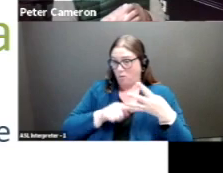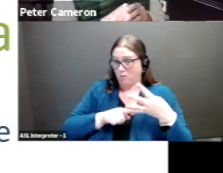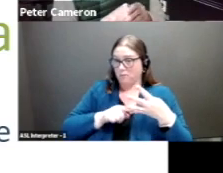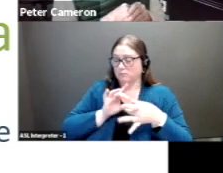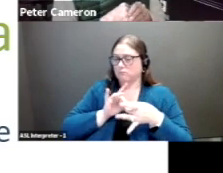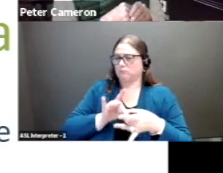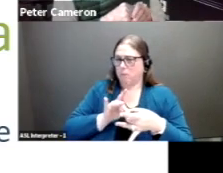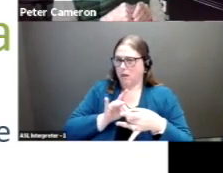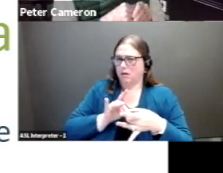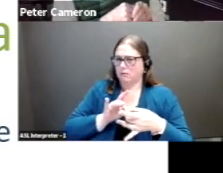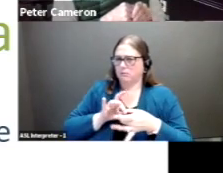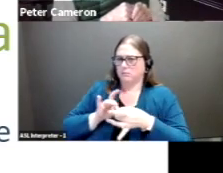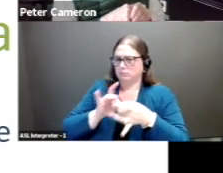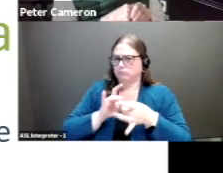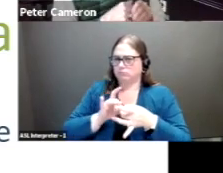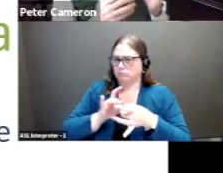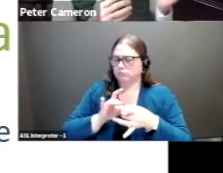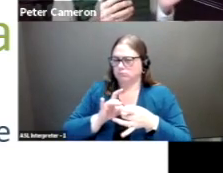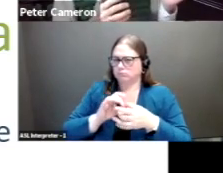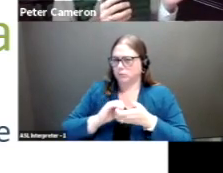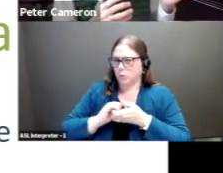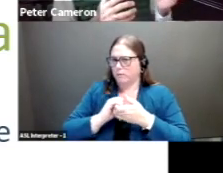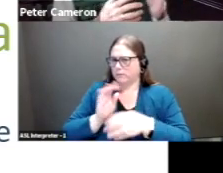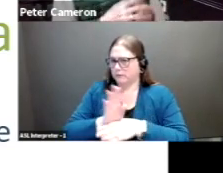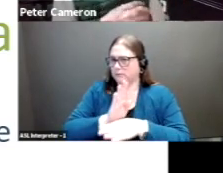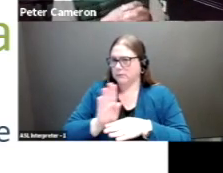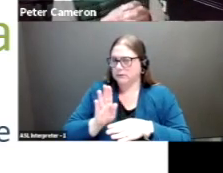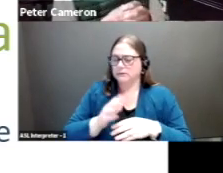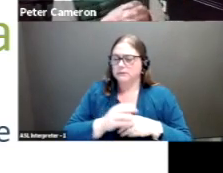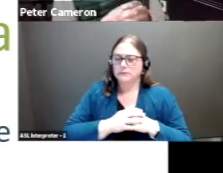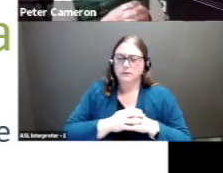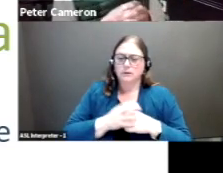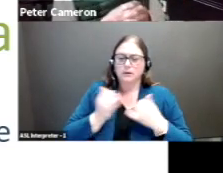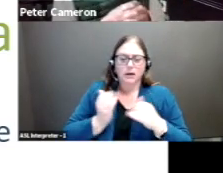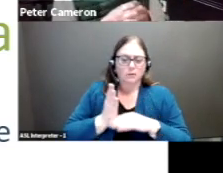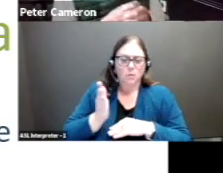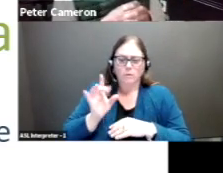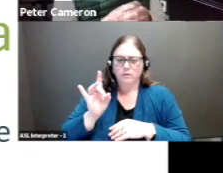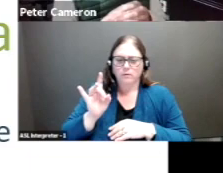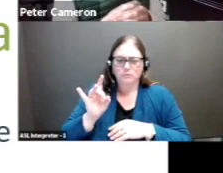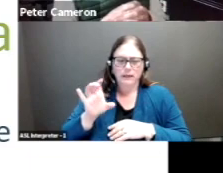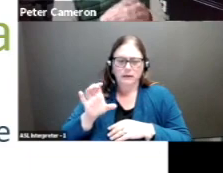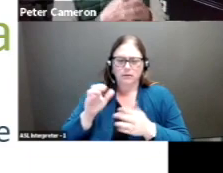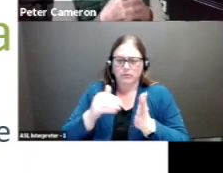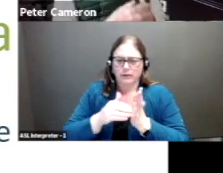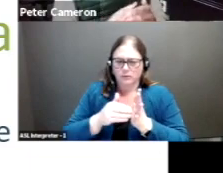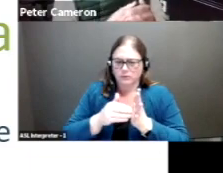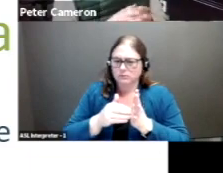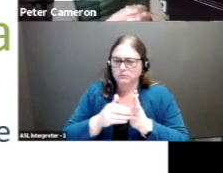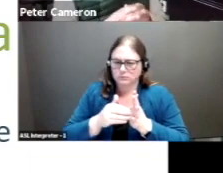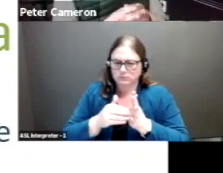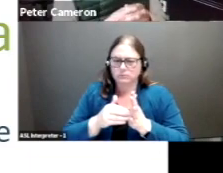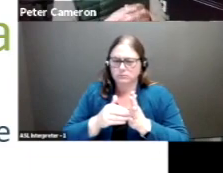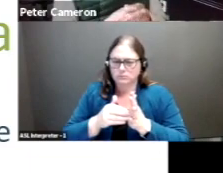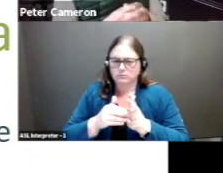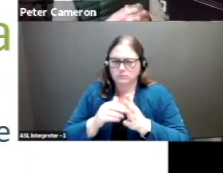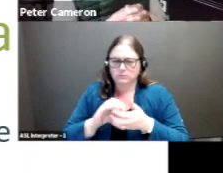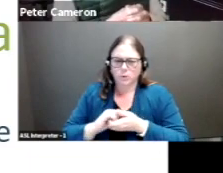And there are 8,800, over that now, co-ops in Canada. And lots